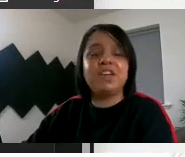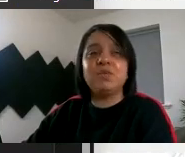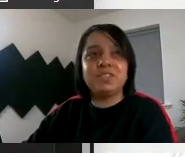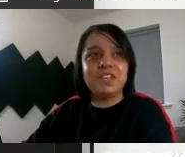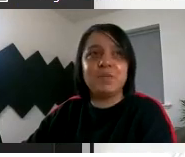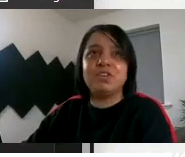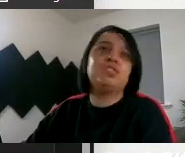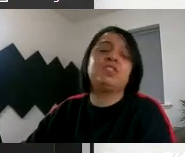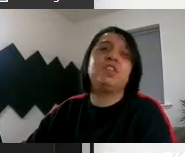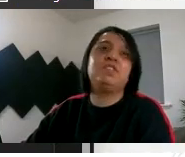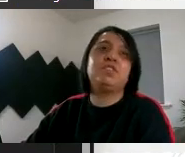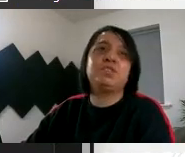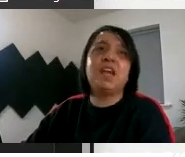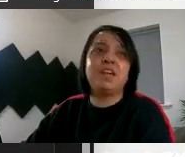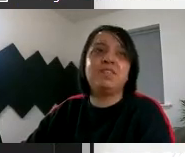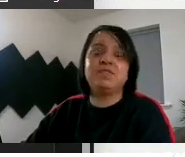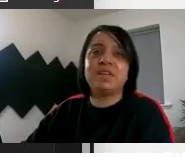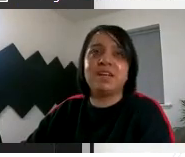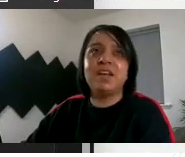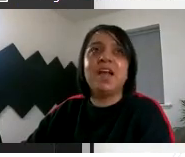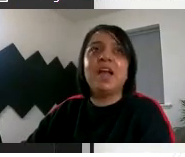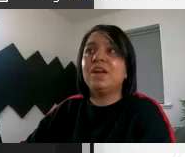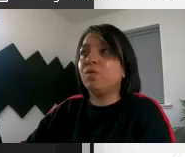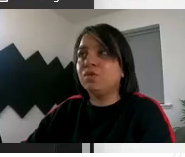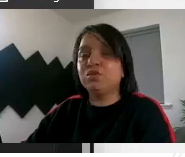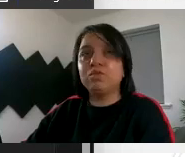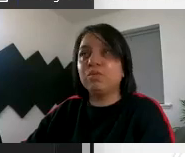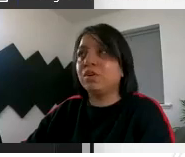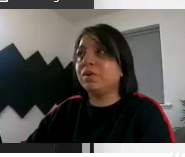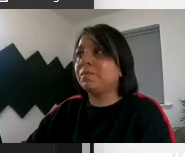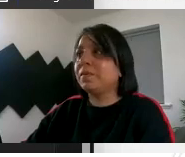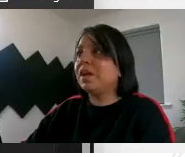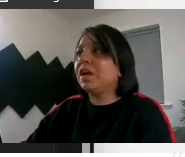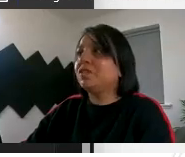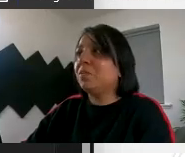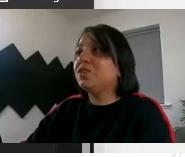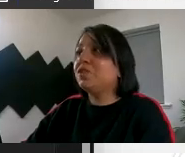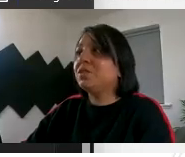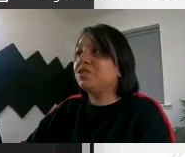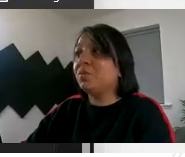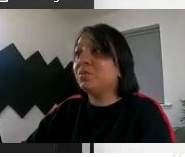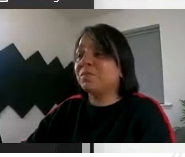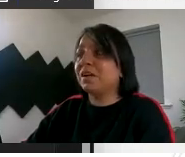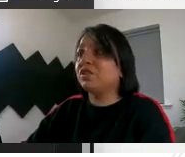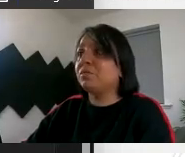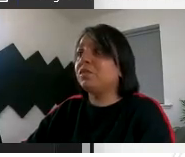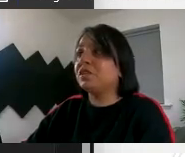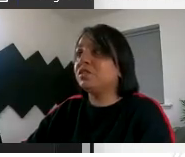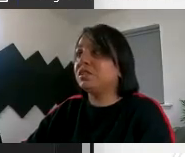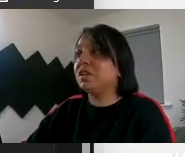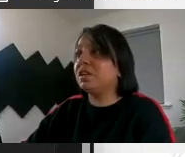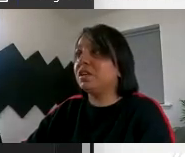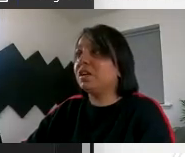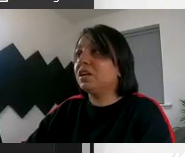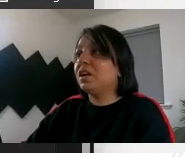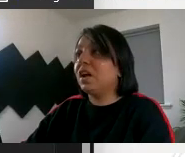UK, you would see him on your TV shows every single day, and all your children will know him. So I'm going to show you Mr. Tumble's Makaton because he does